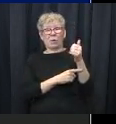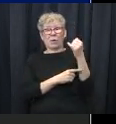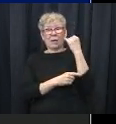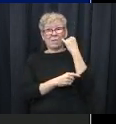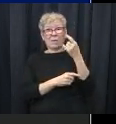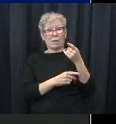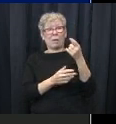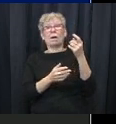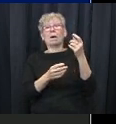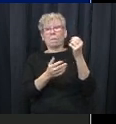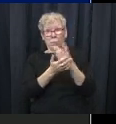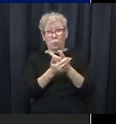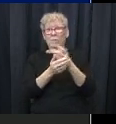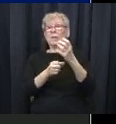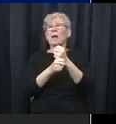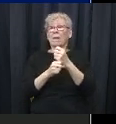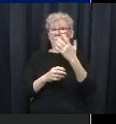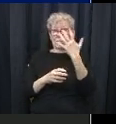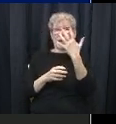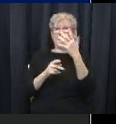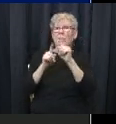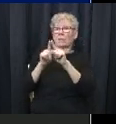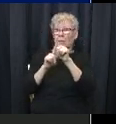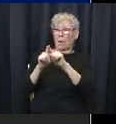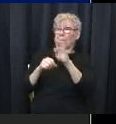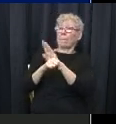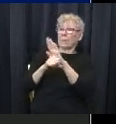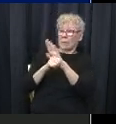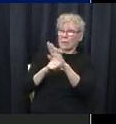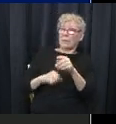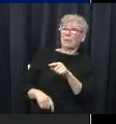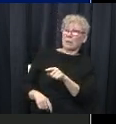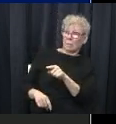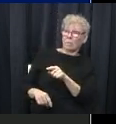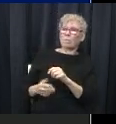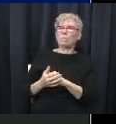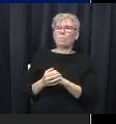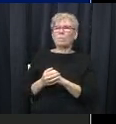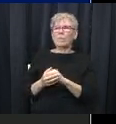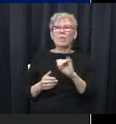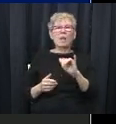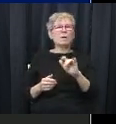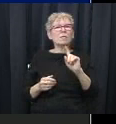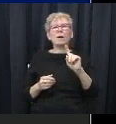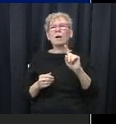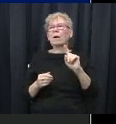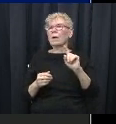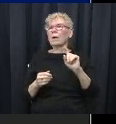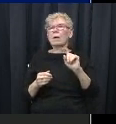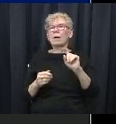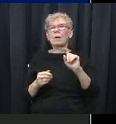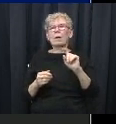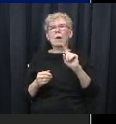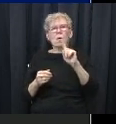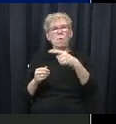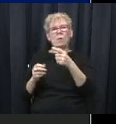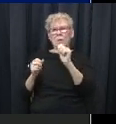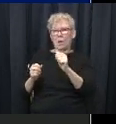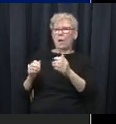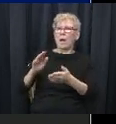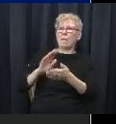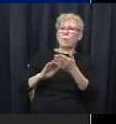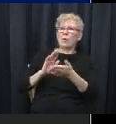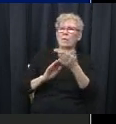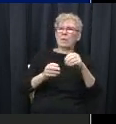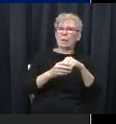will only be allowed to operate in blue once 70% of 70-year-olds in the state are vaccinated